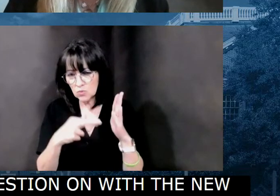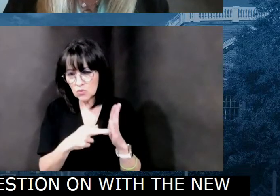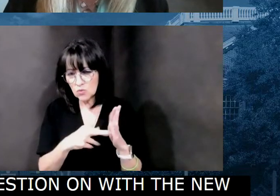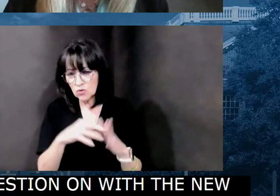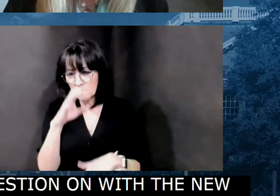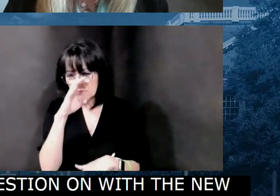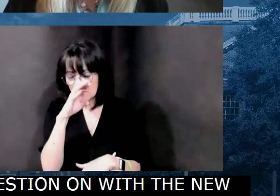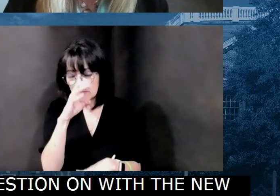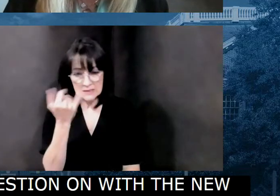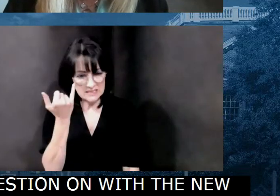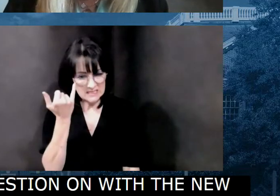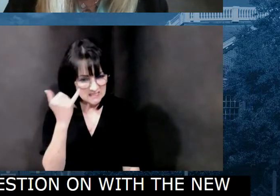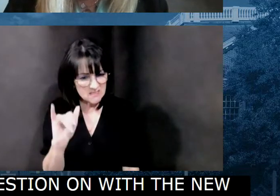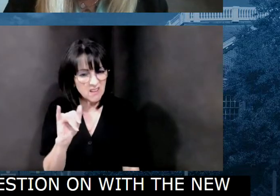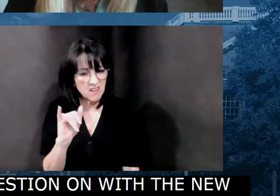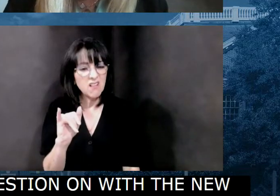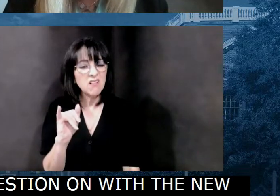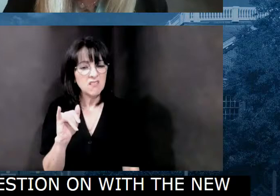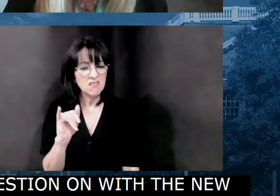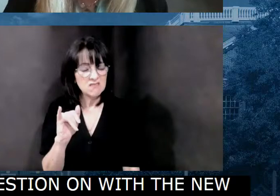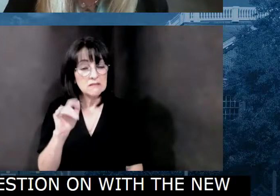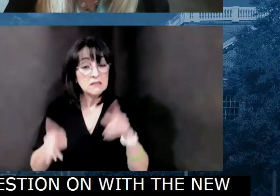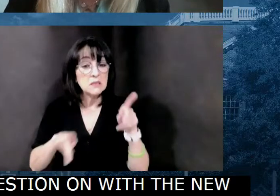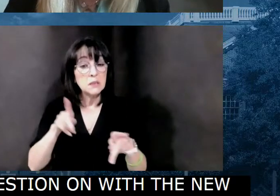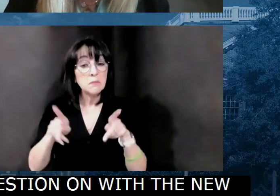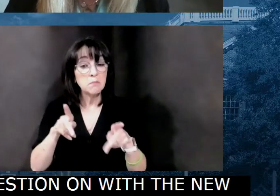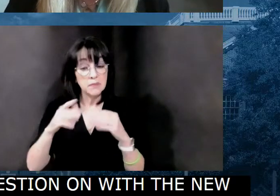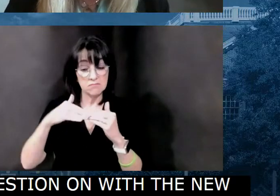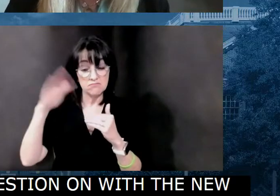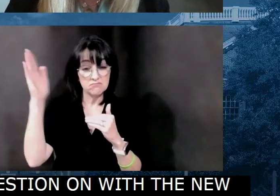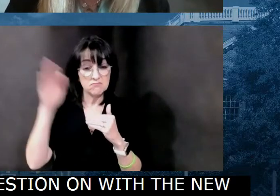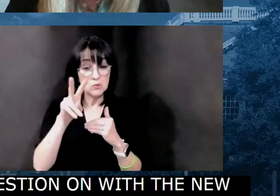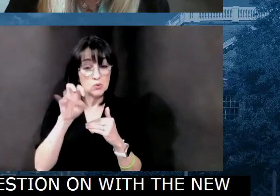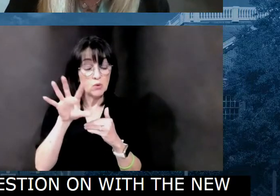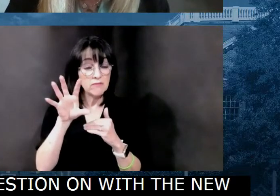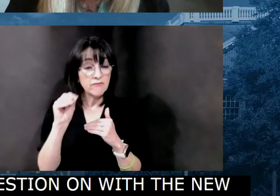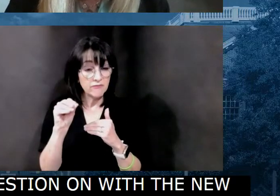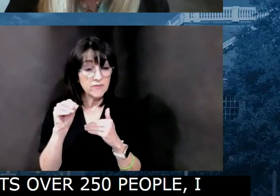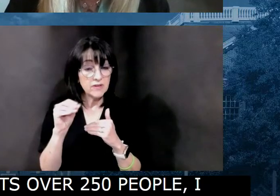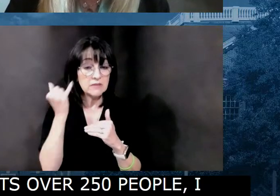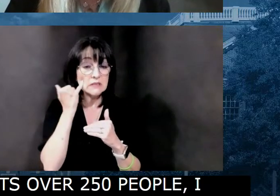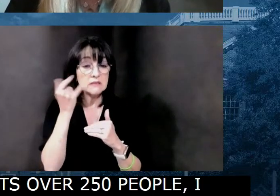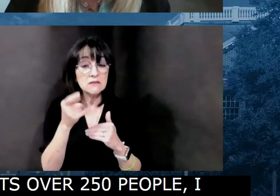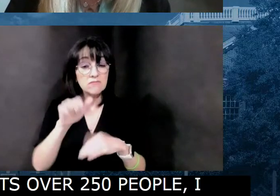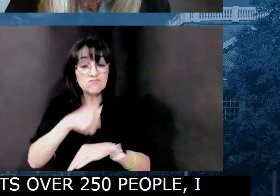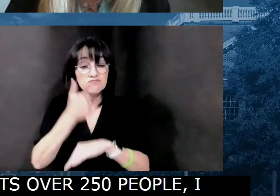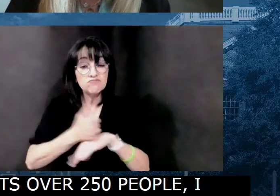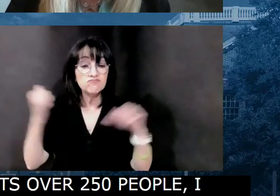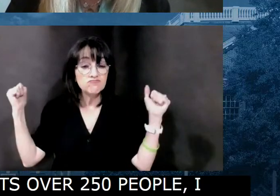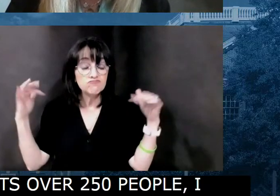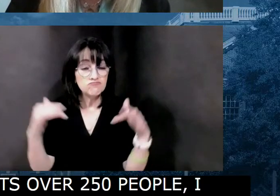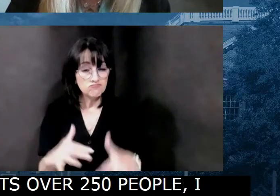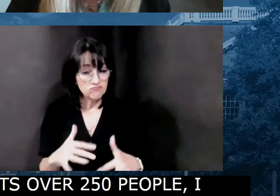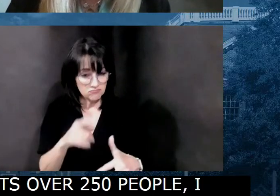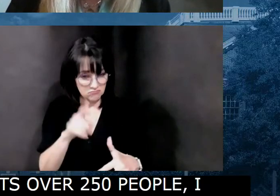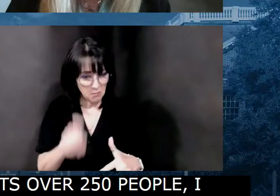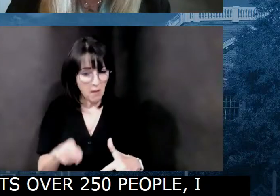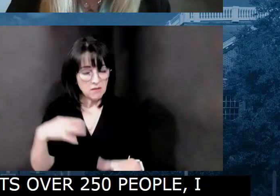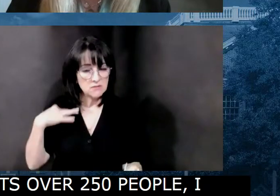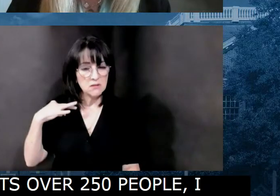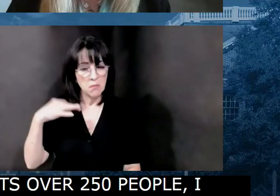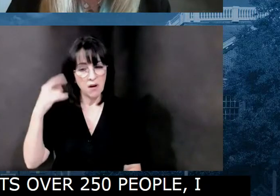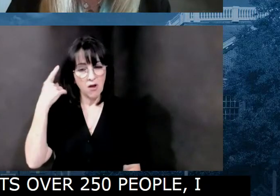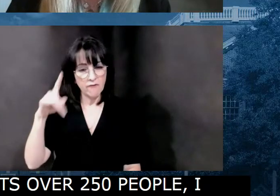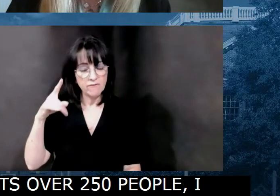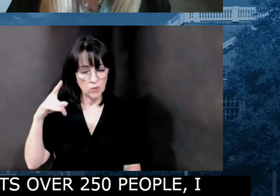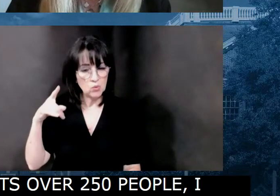over 250 people, I know you still have to apply for, I guess, a special permit. If you could just talk about what you've seen so